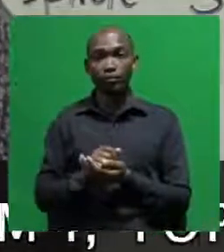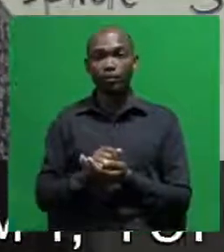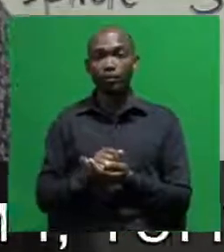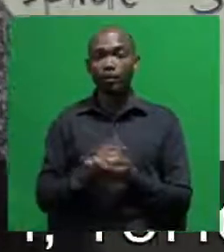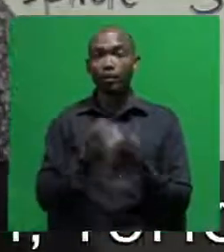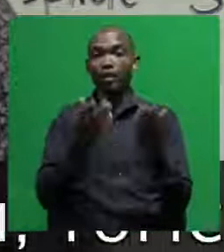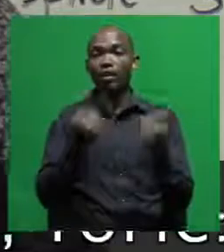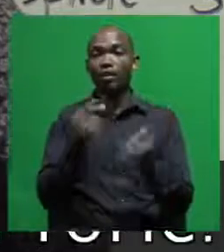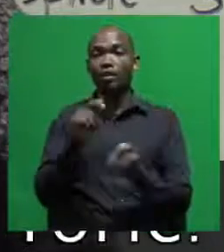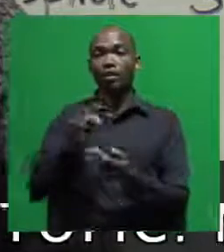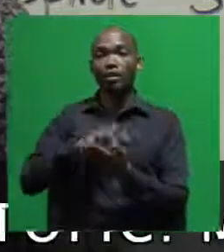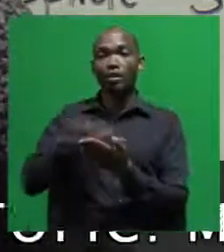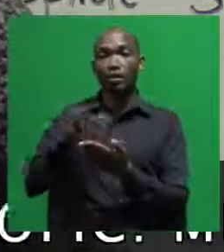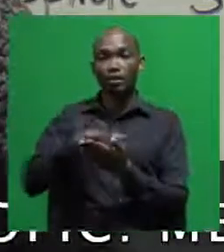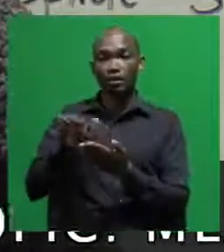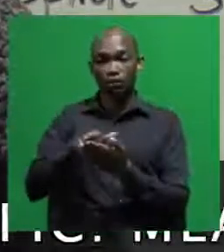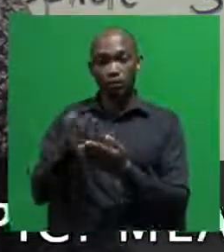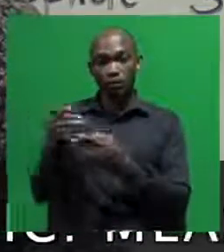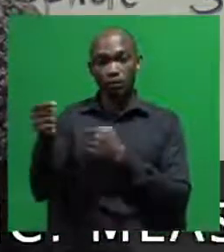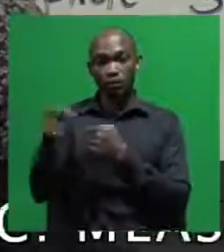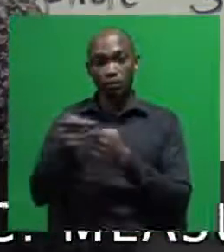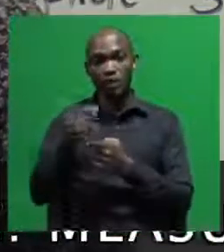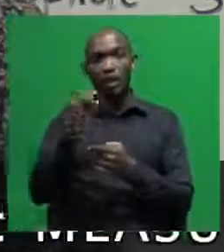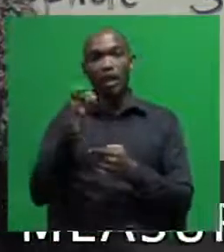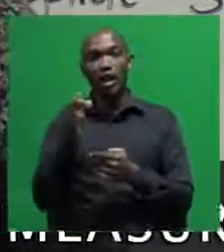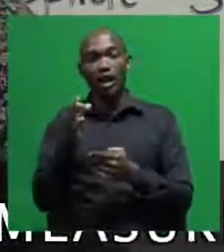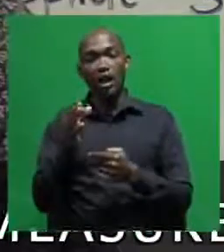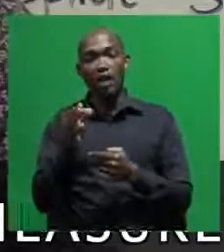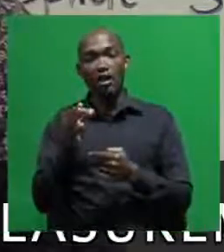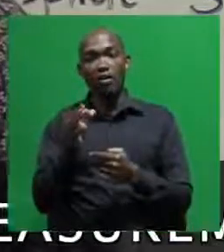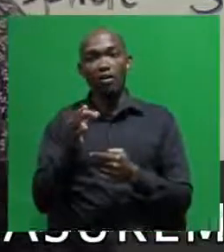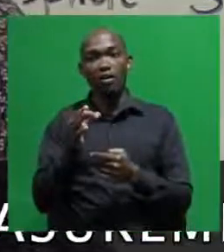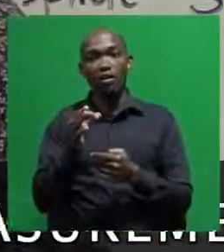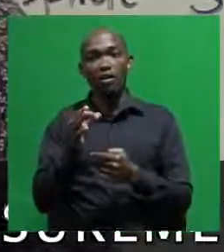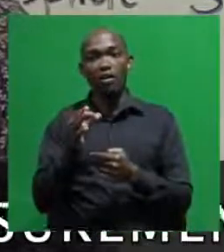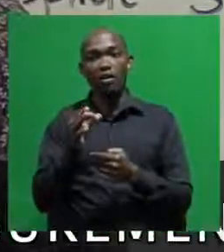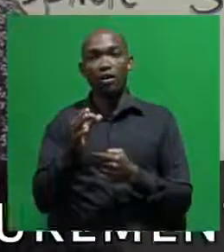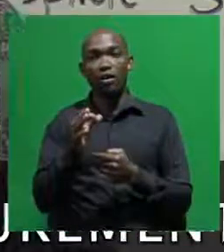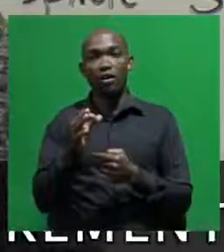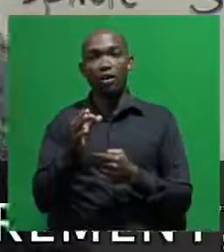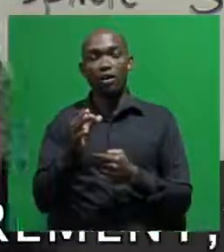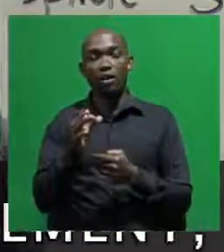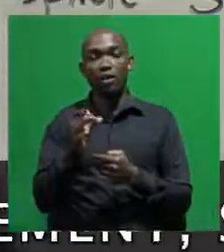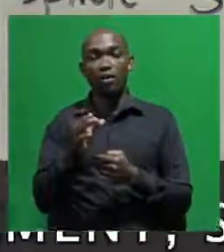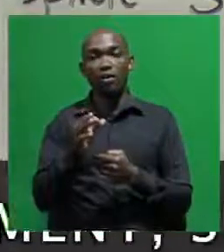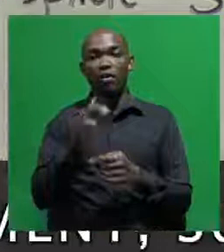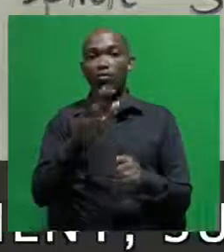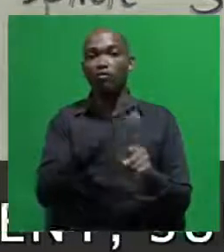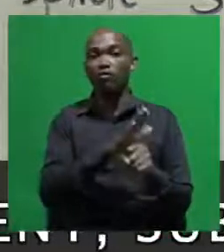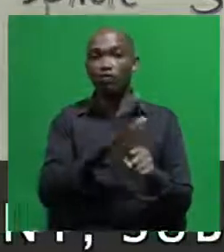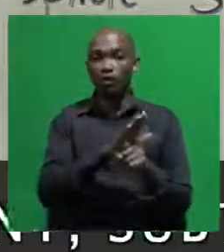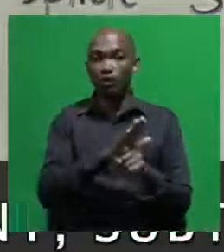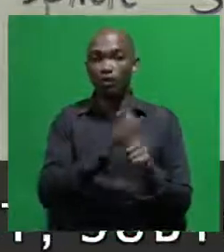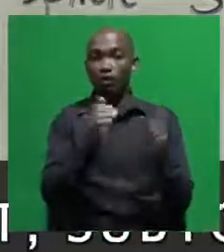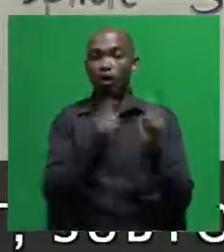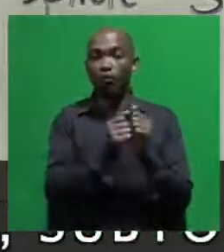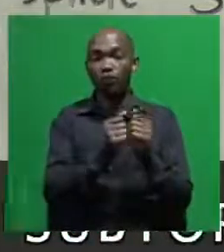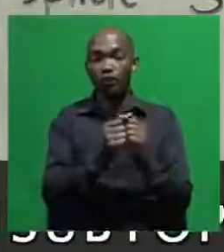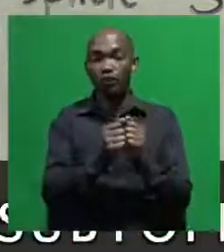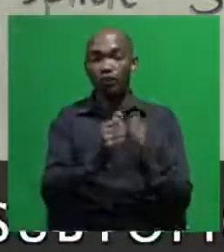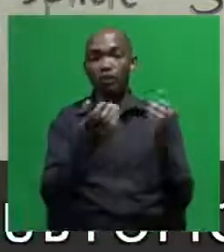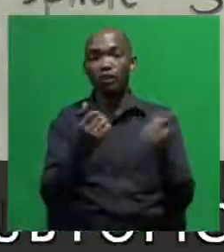Then also, can you explain briefly how the volume of the regular object can